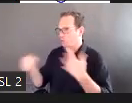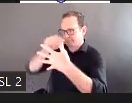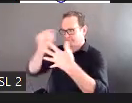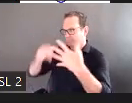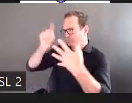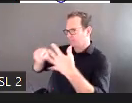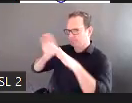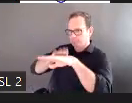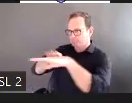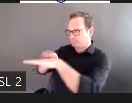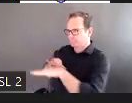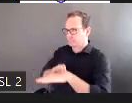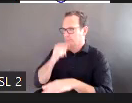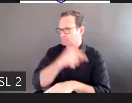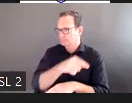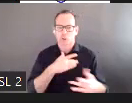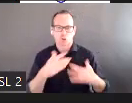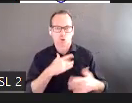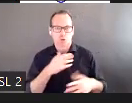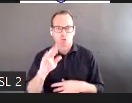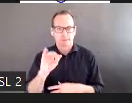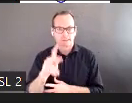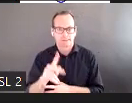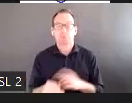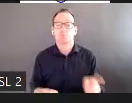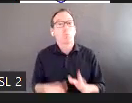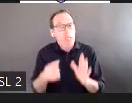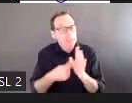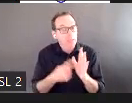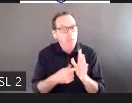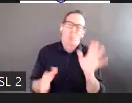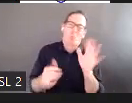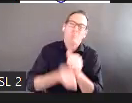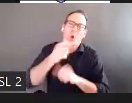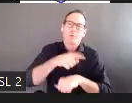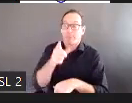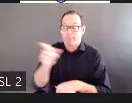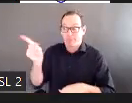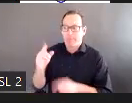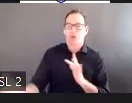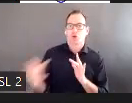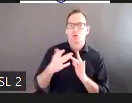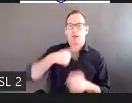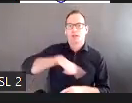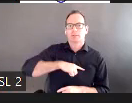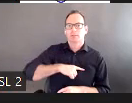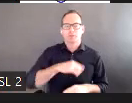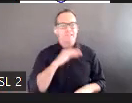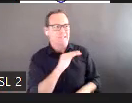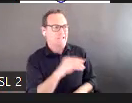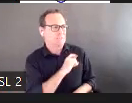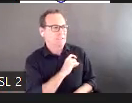those consultations for lack of getting consent just to speak to the issues. Sometimes the